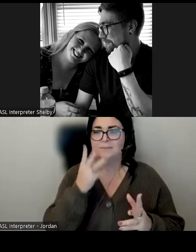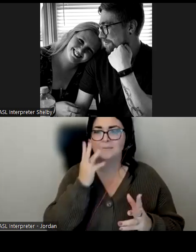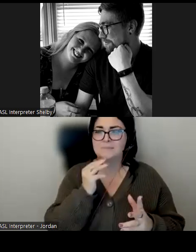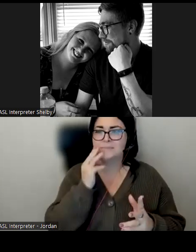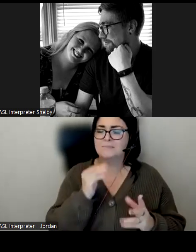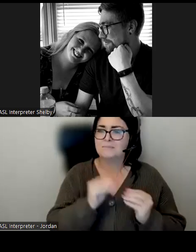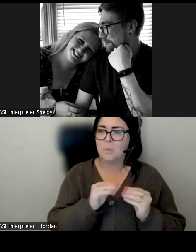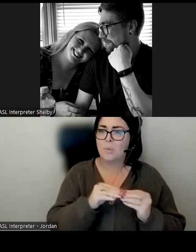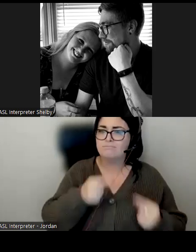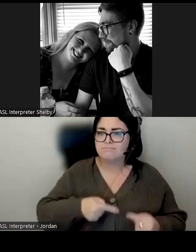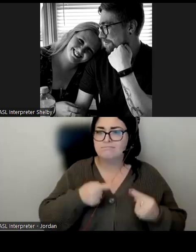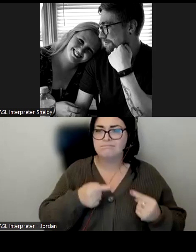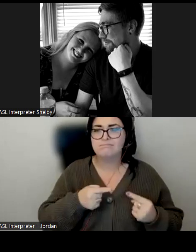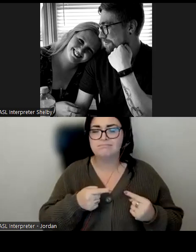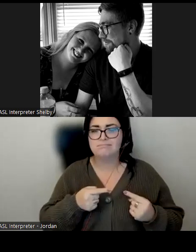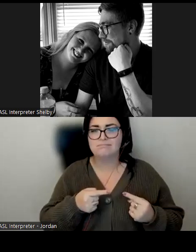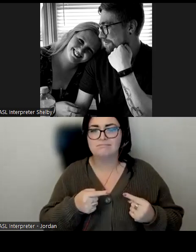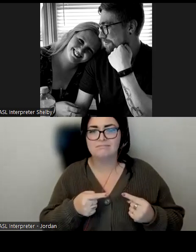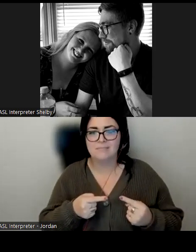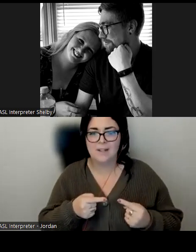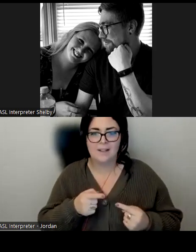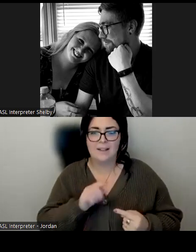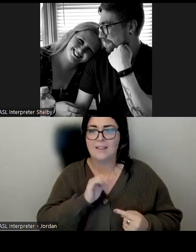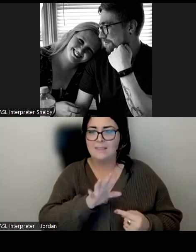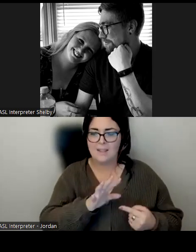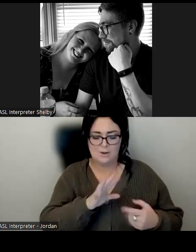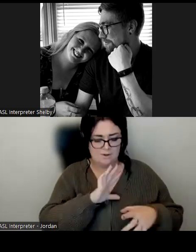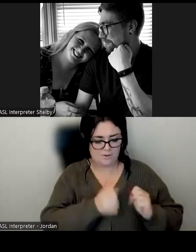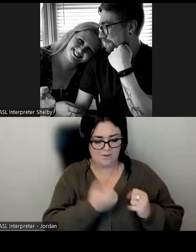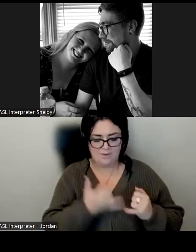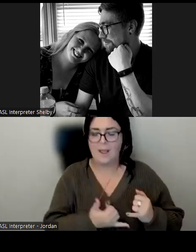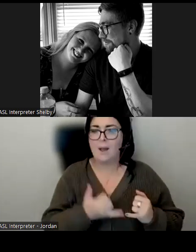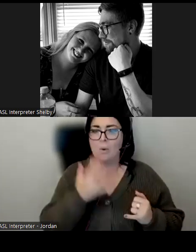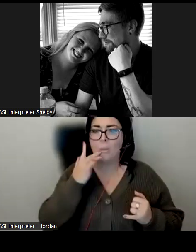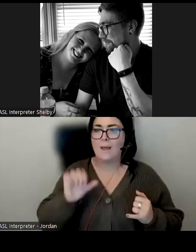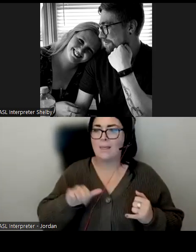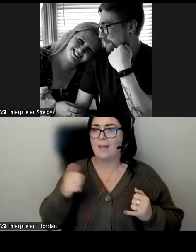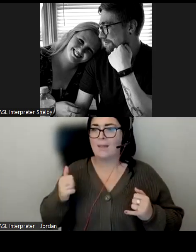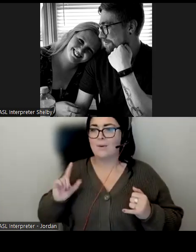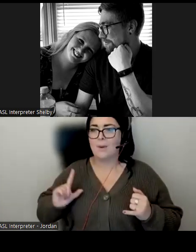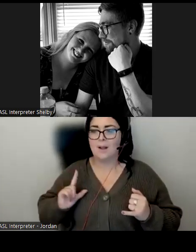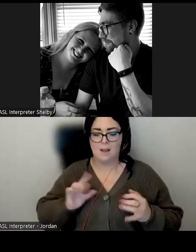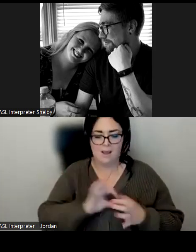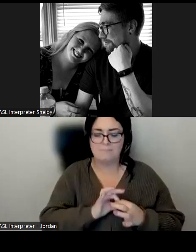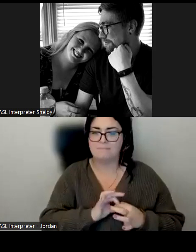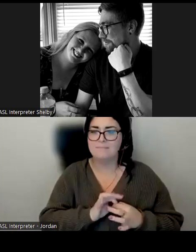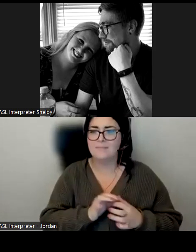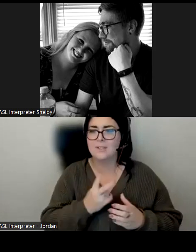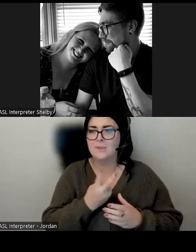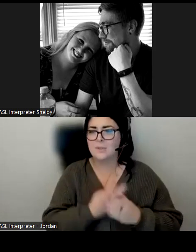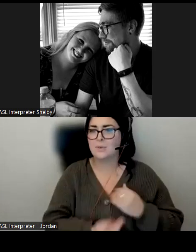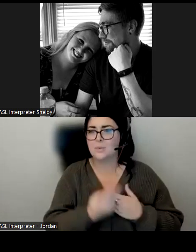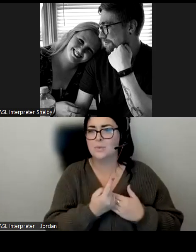more difficulty in their loss because they bring with them that other loss throughout their life. Um, and